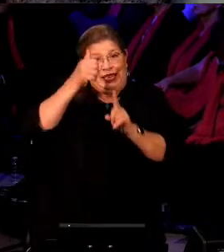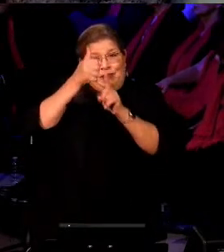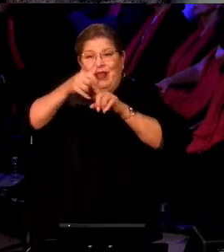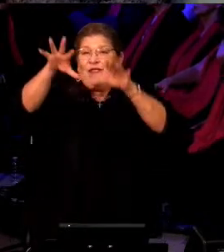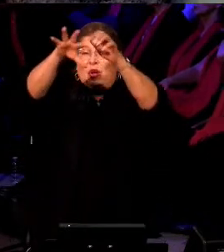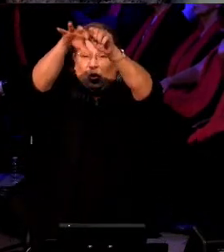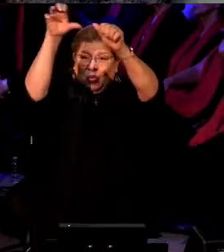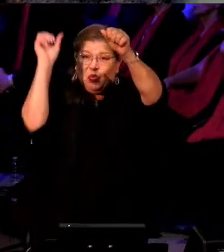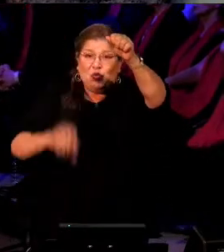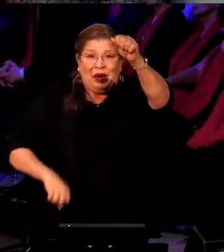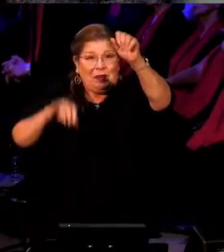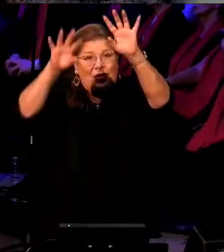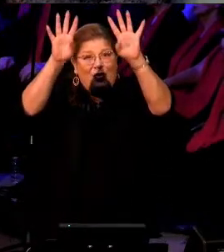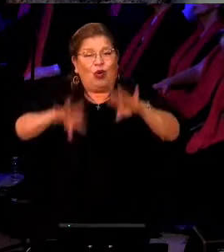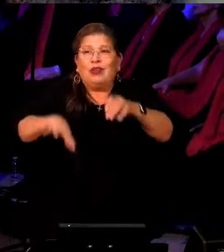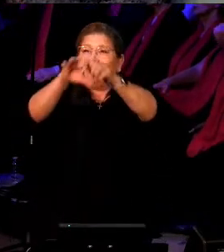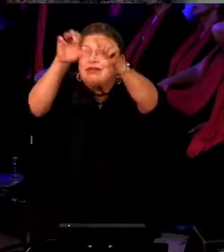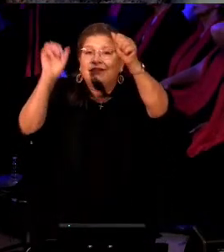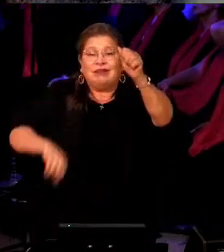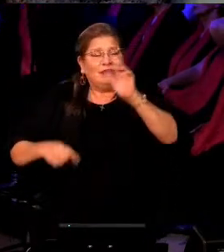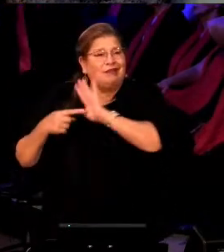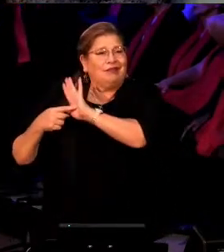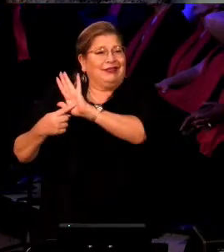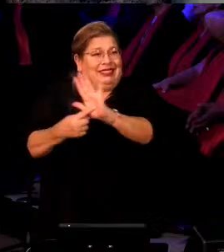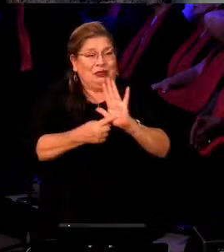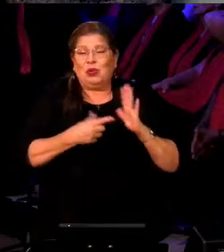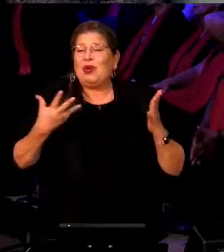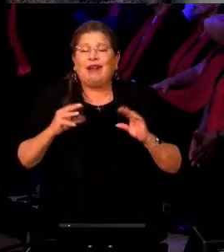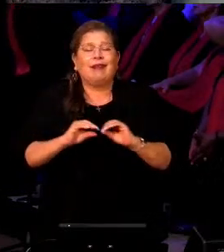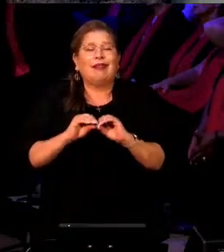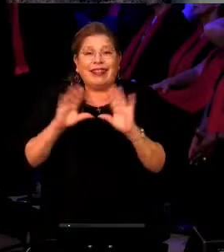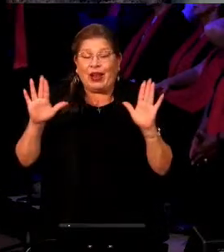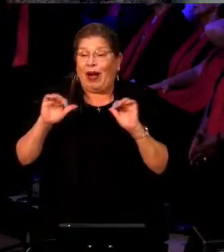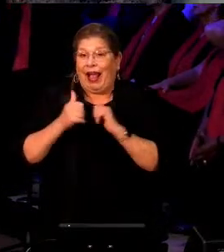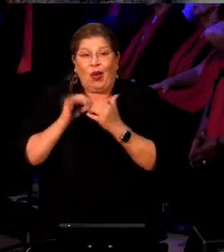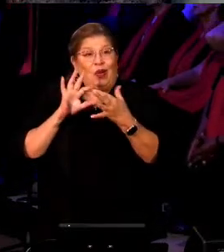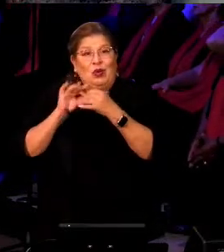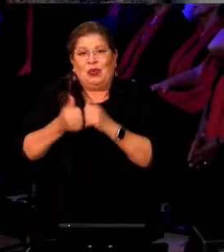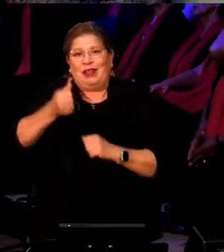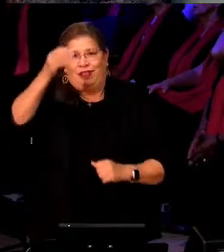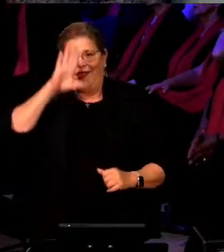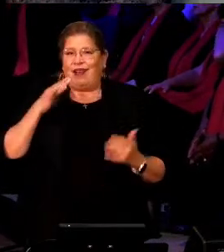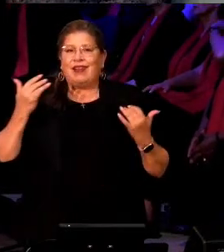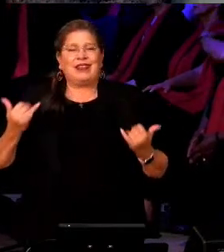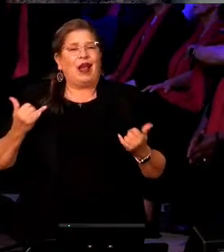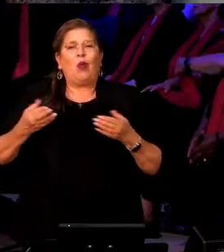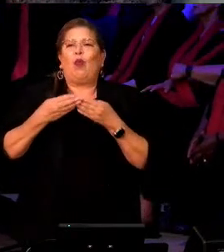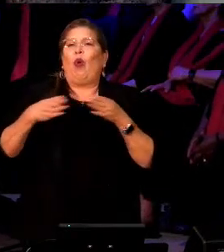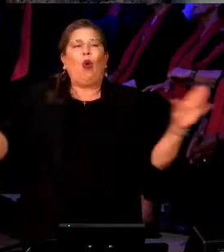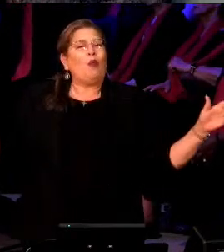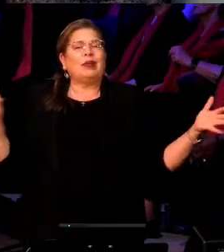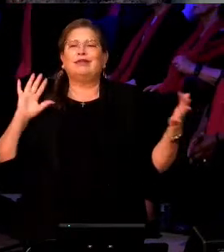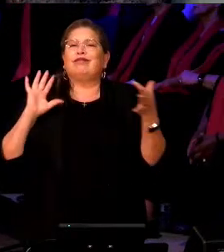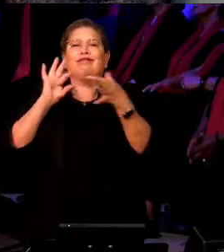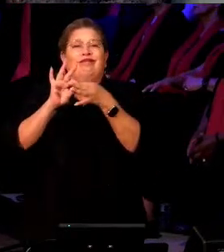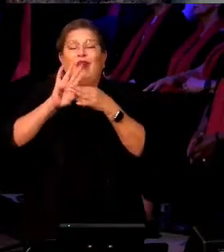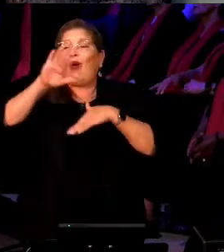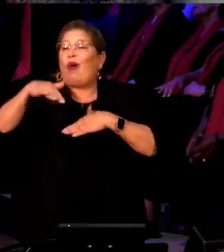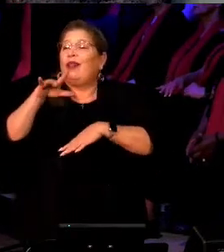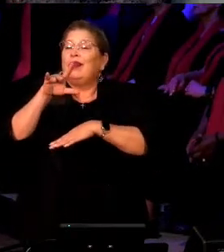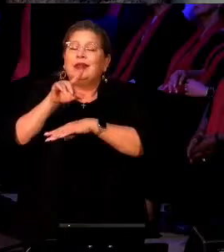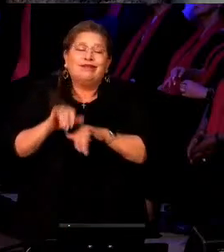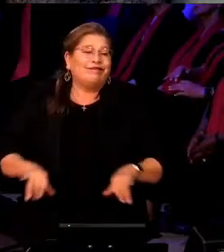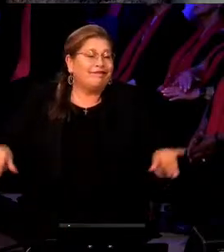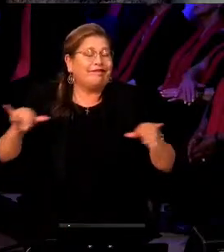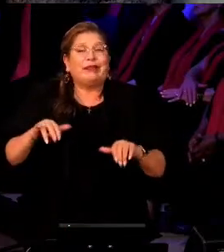that curtain open, and the symbolism is clear. The way to God is now open. All the rituals, all